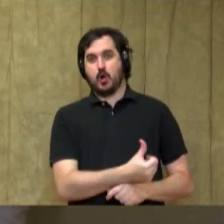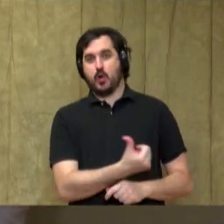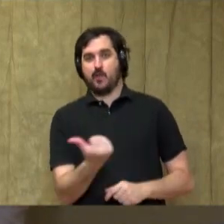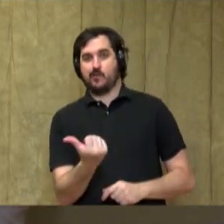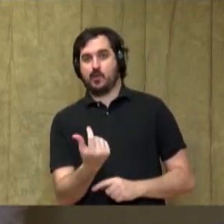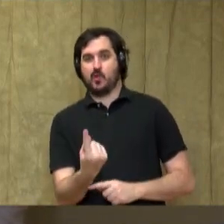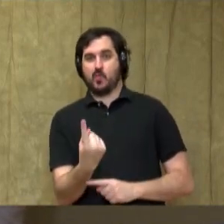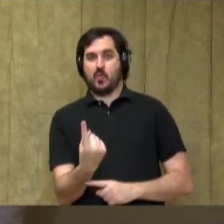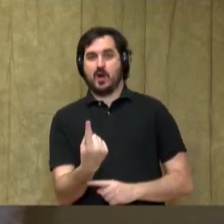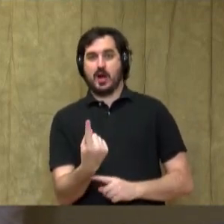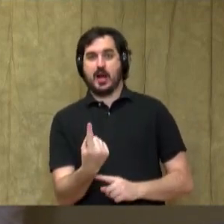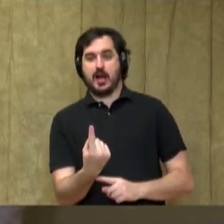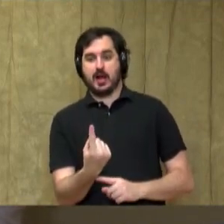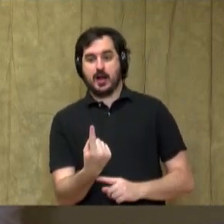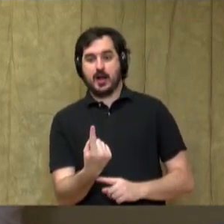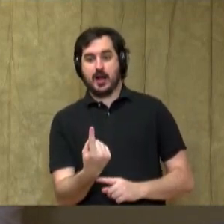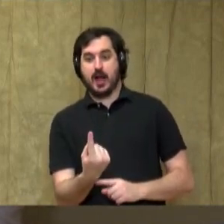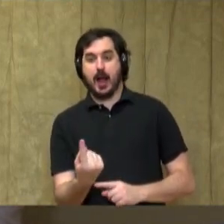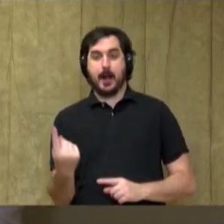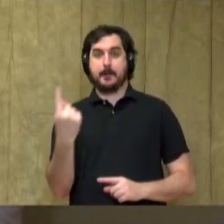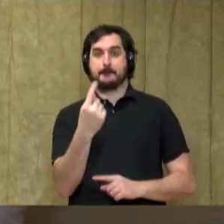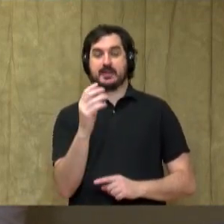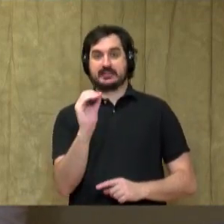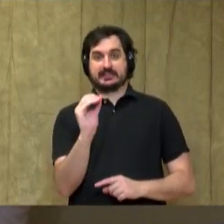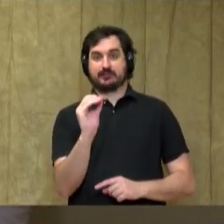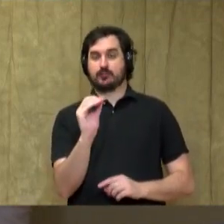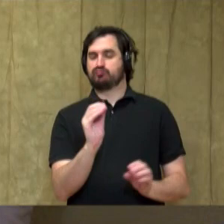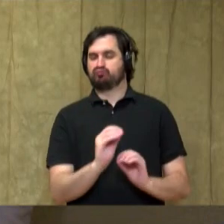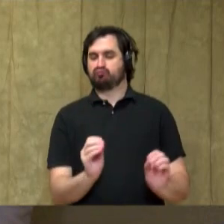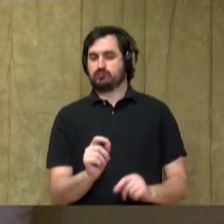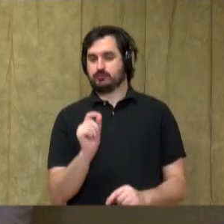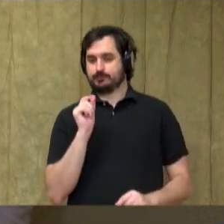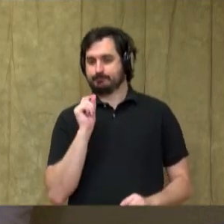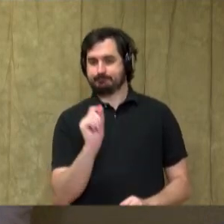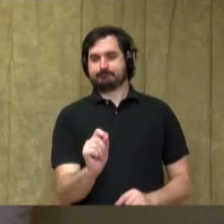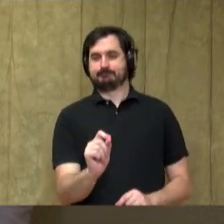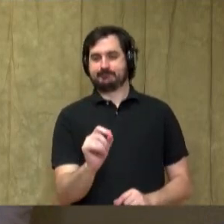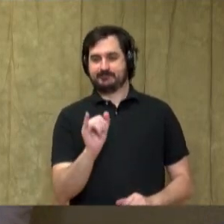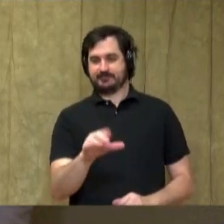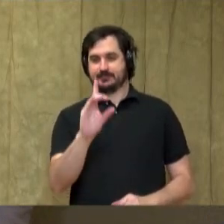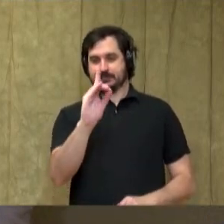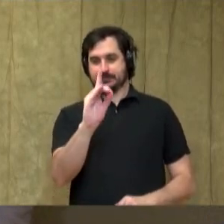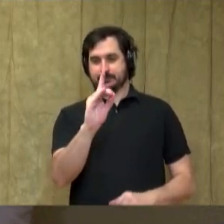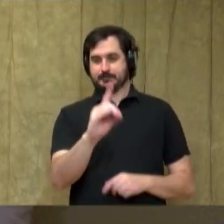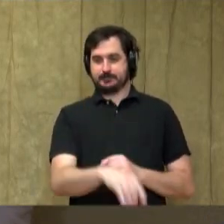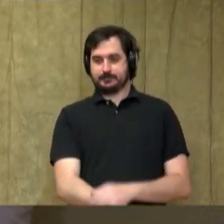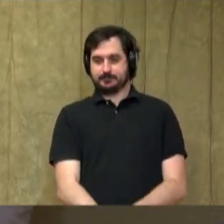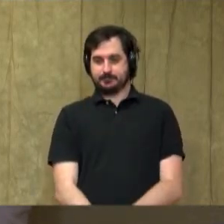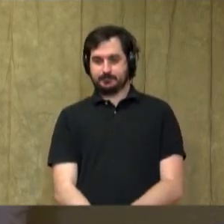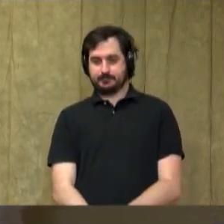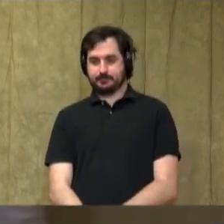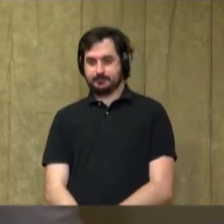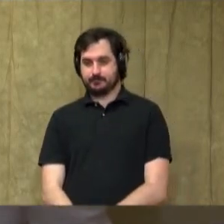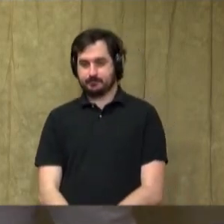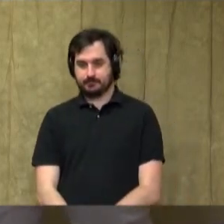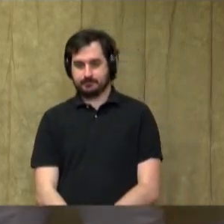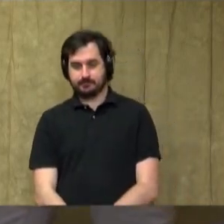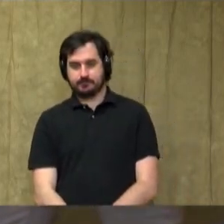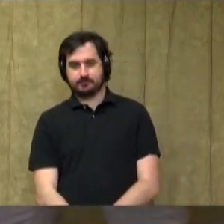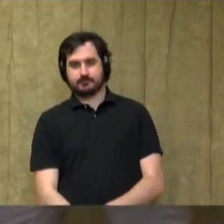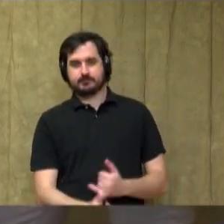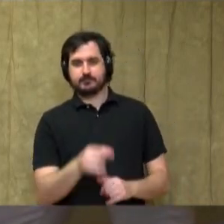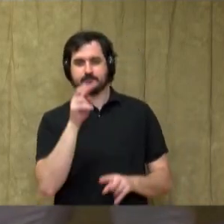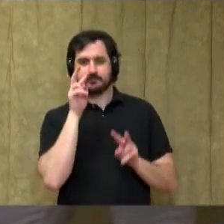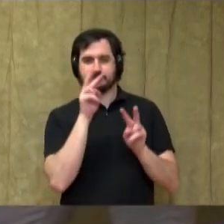1, and then it says up 0, nothing. So D would go right here. Look